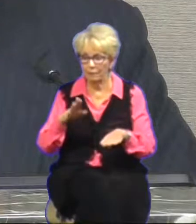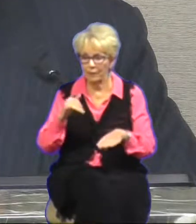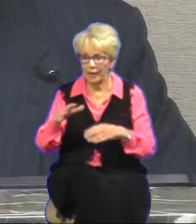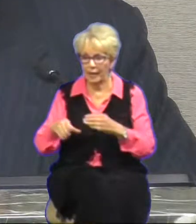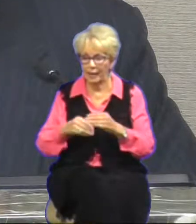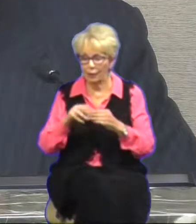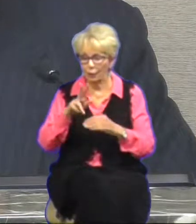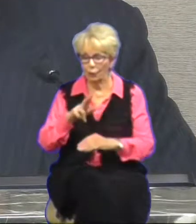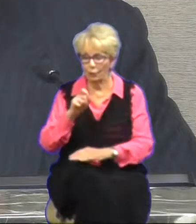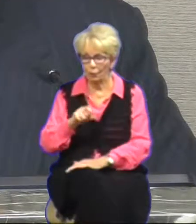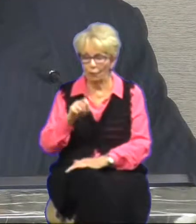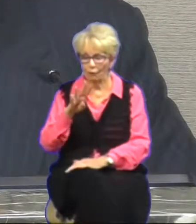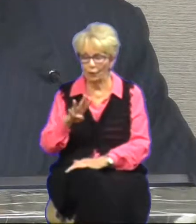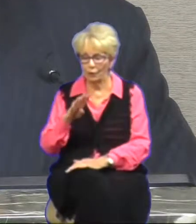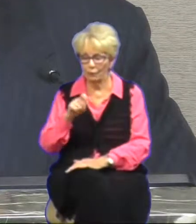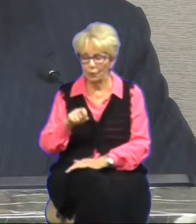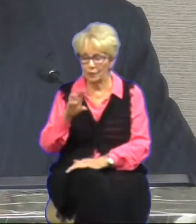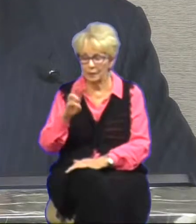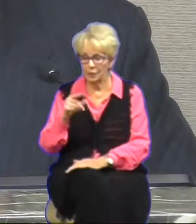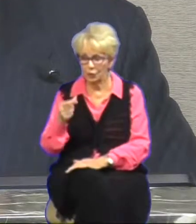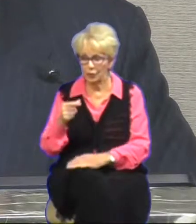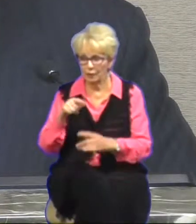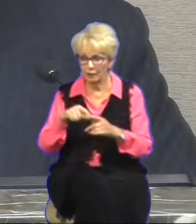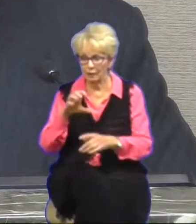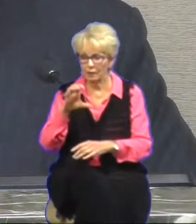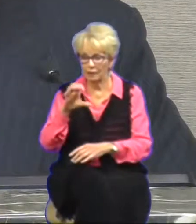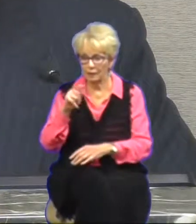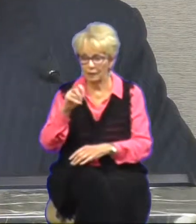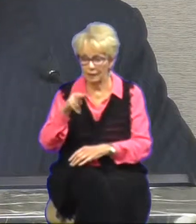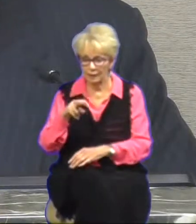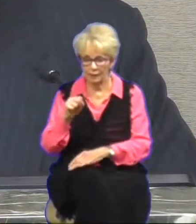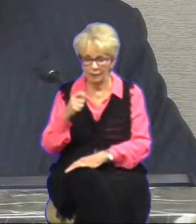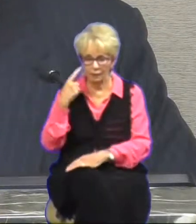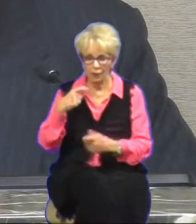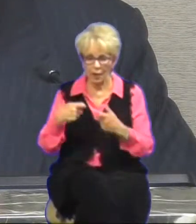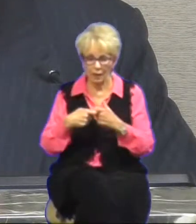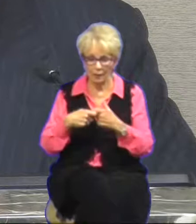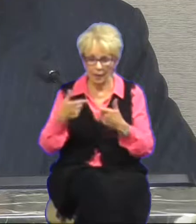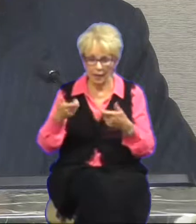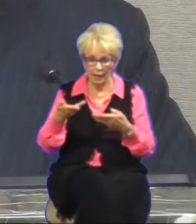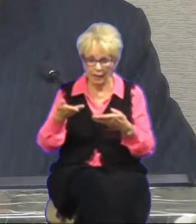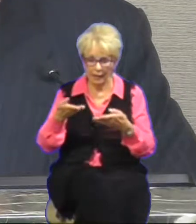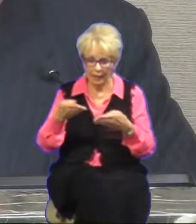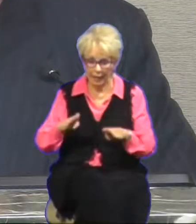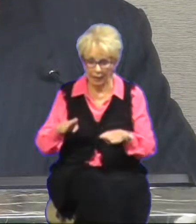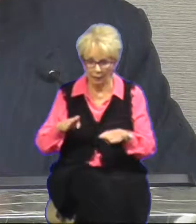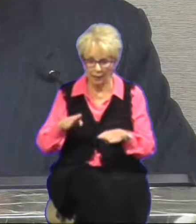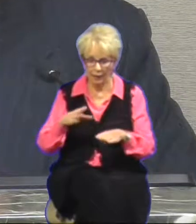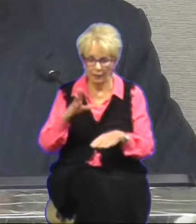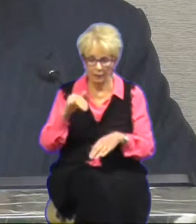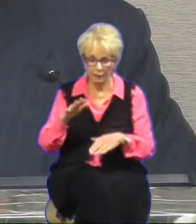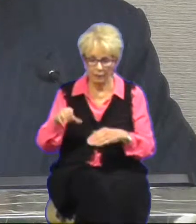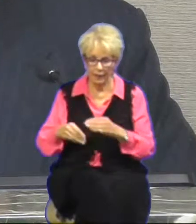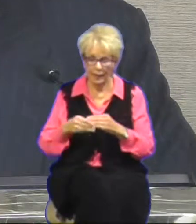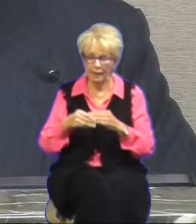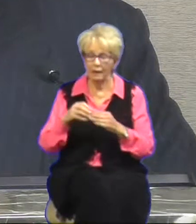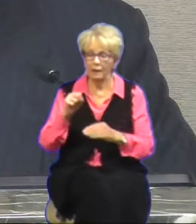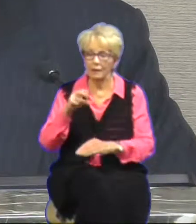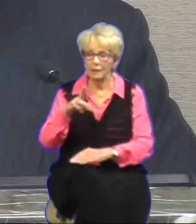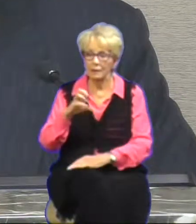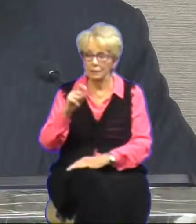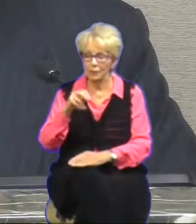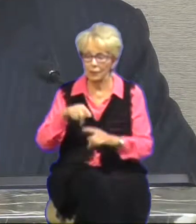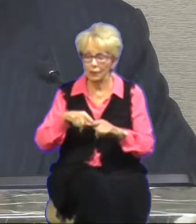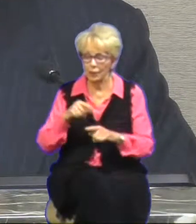adding 3.4.6G to conditions column for electronic gaming operations and by adding subsection G